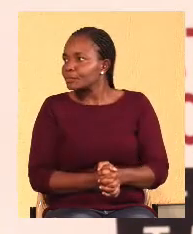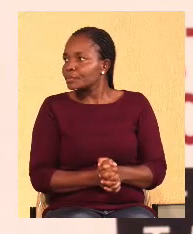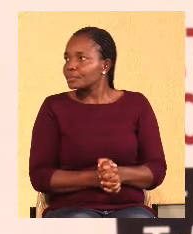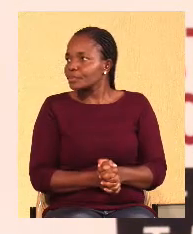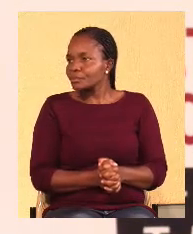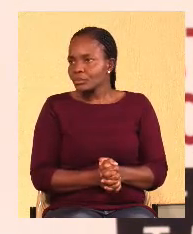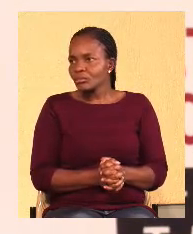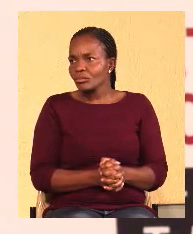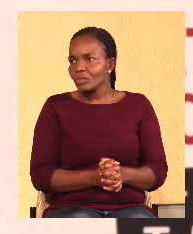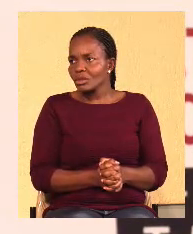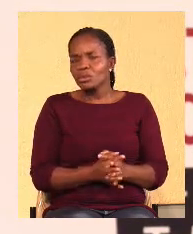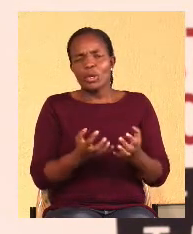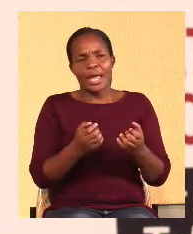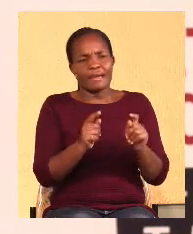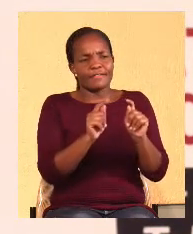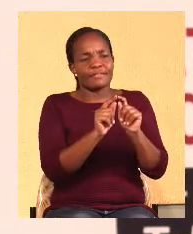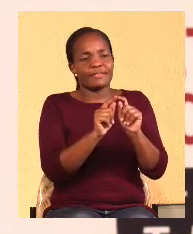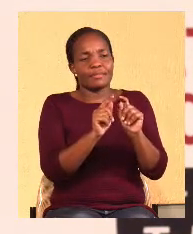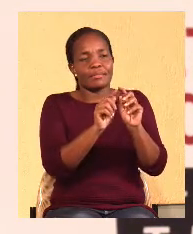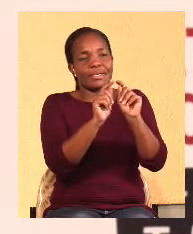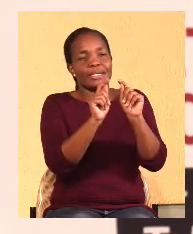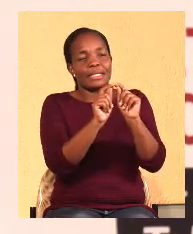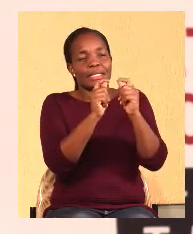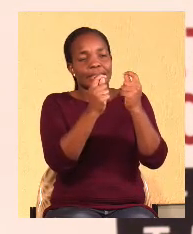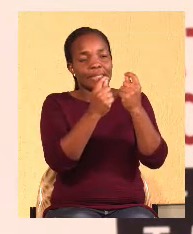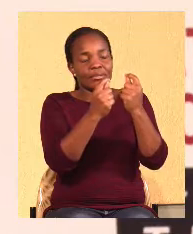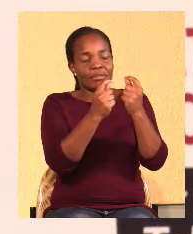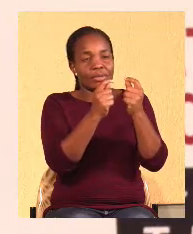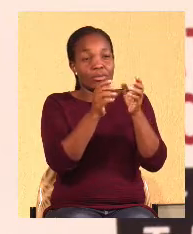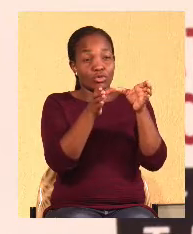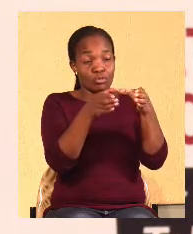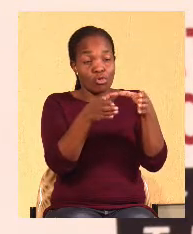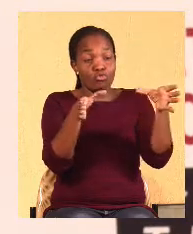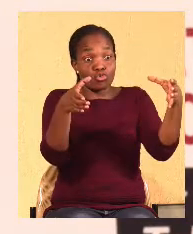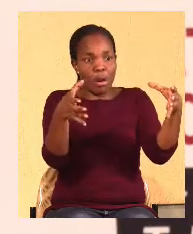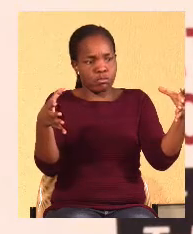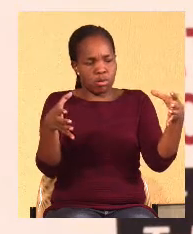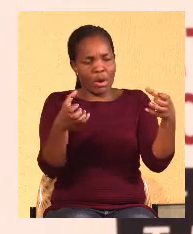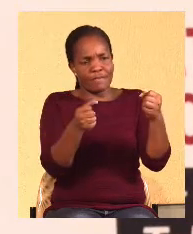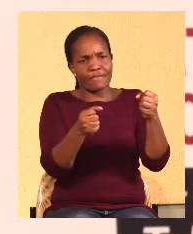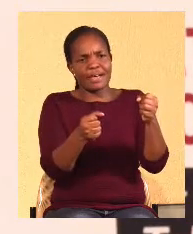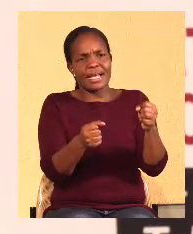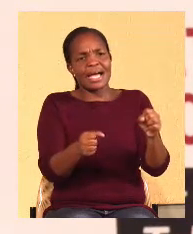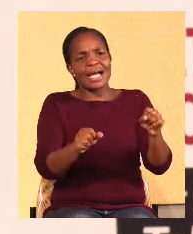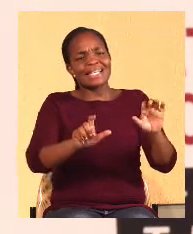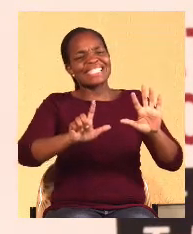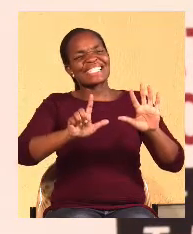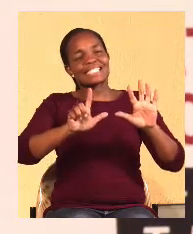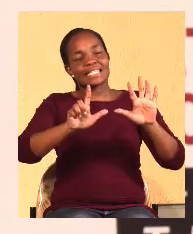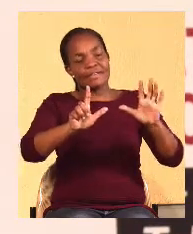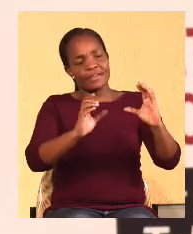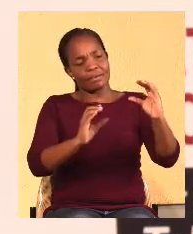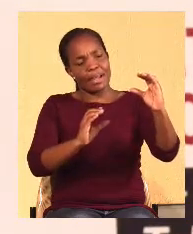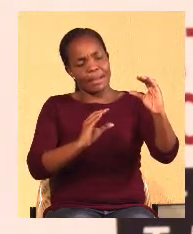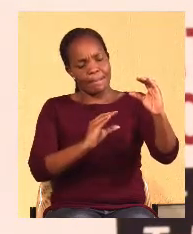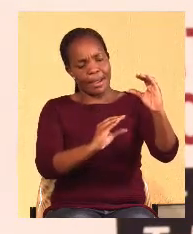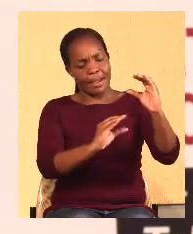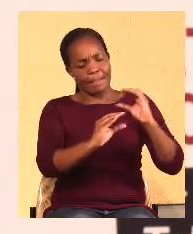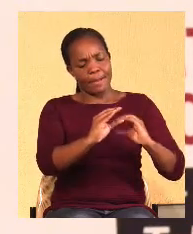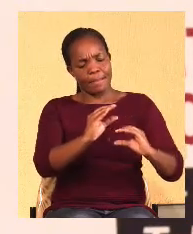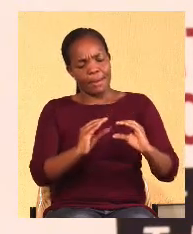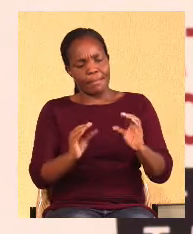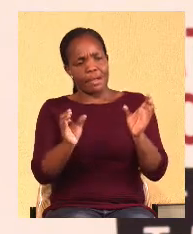having about 7 sub-pillar under surveillance. What we are doing is also, it's a surveillance